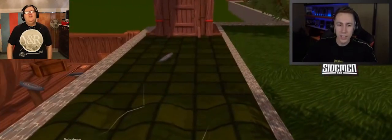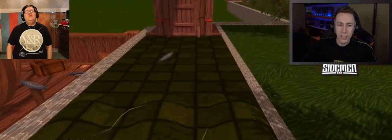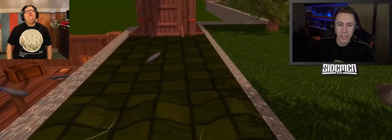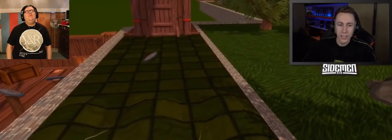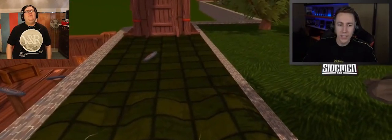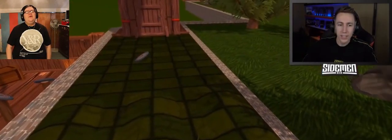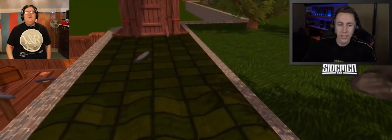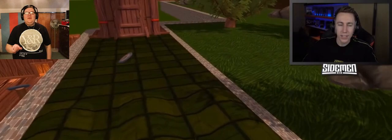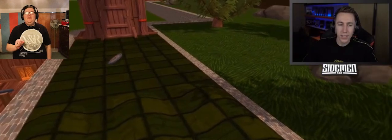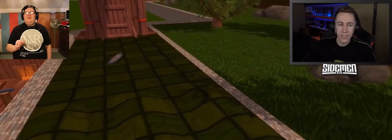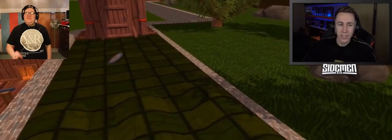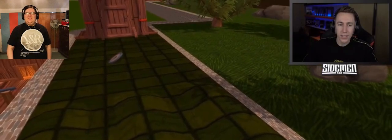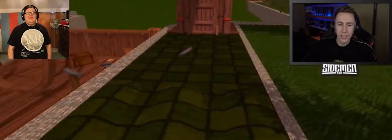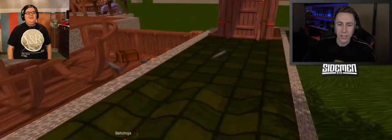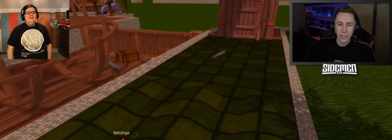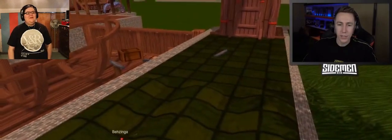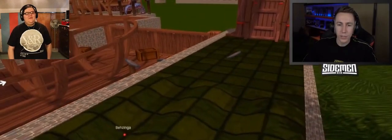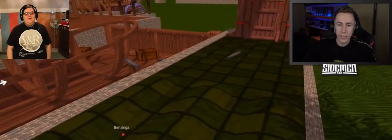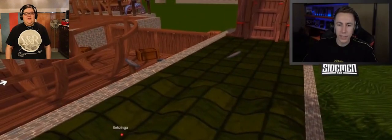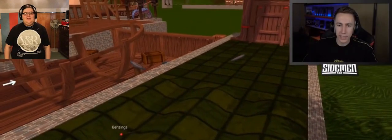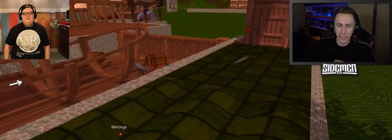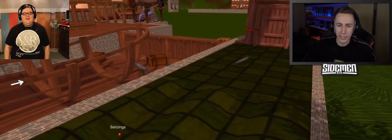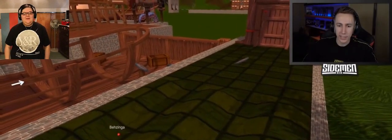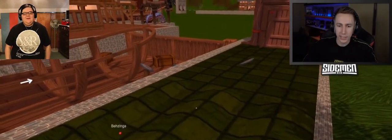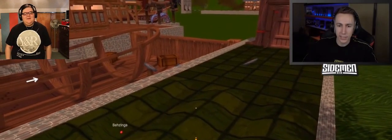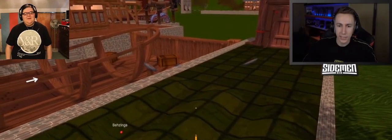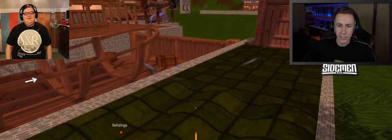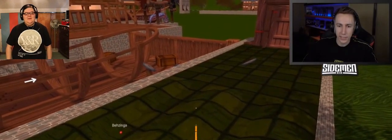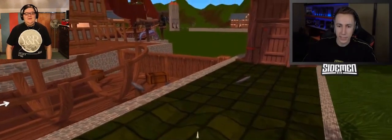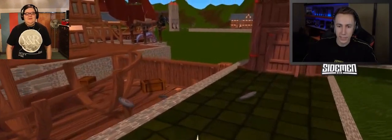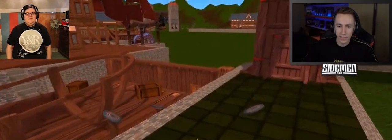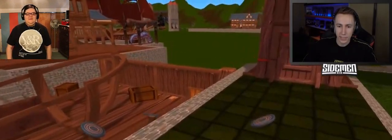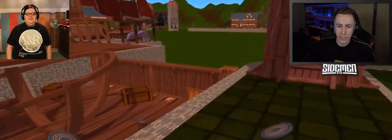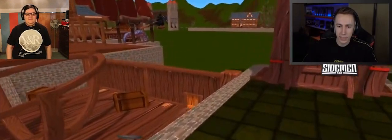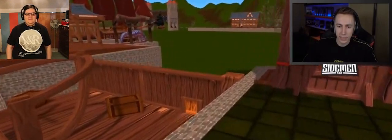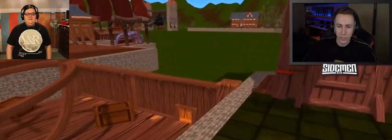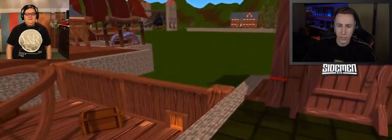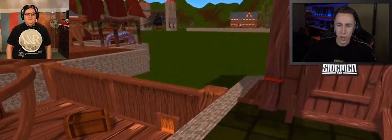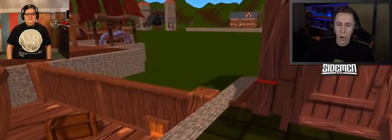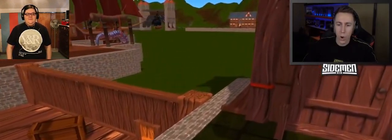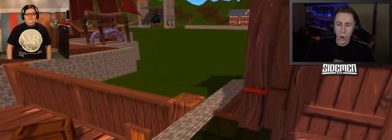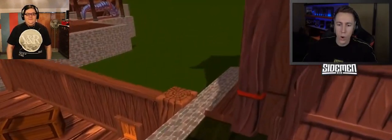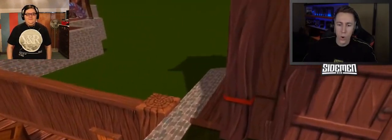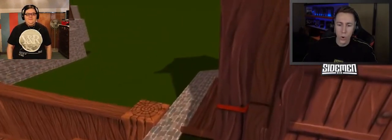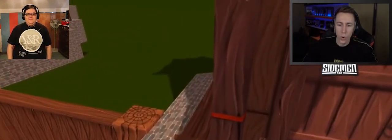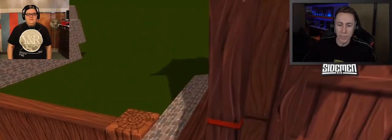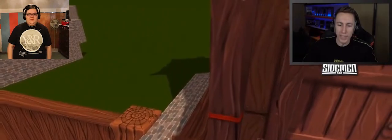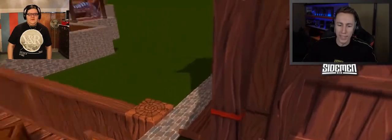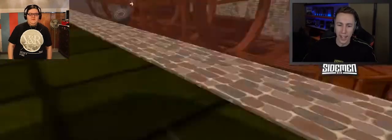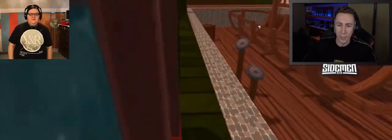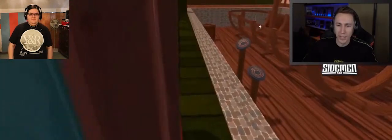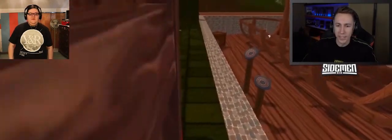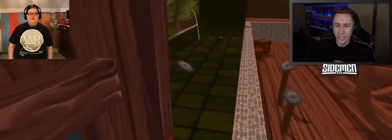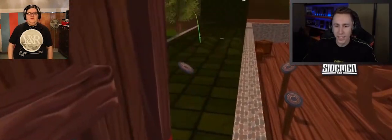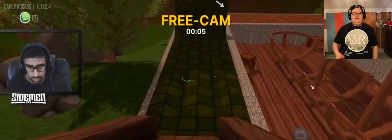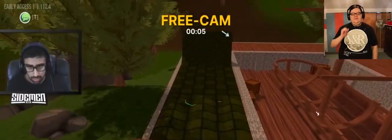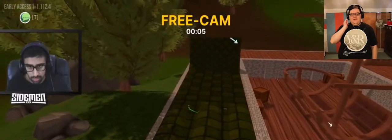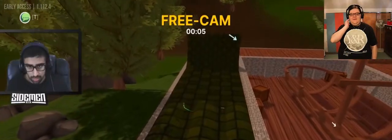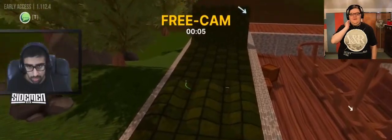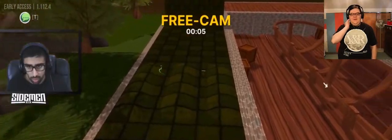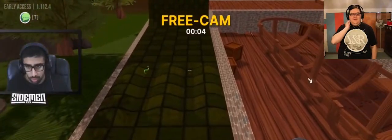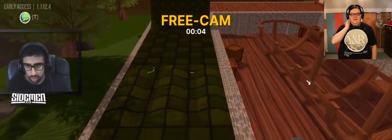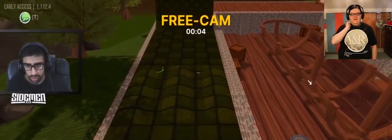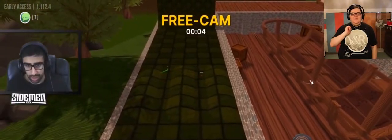I can't see much. You went just a little too hard, Simon. Where do you go? No! Oh, I messed it up.